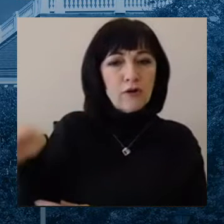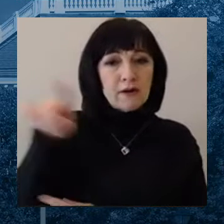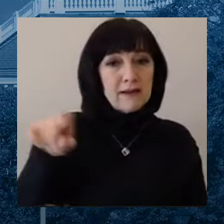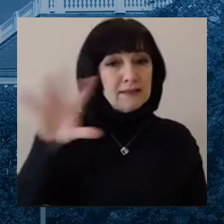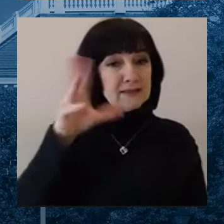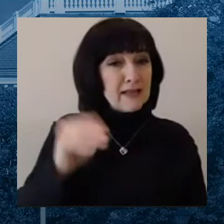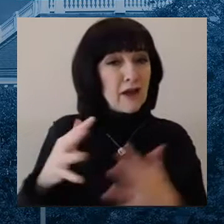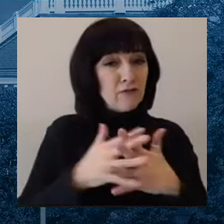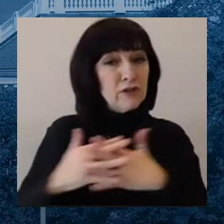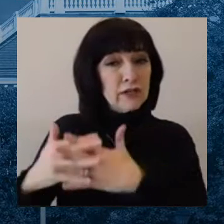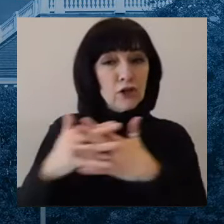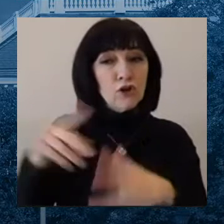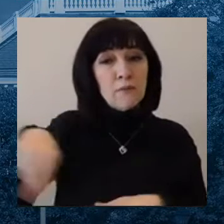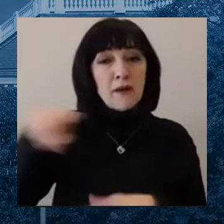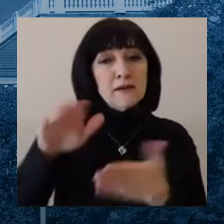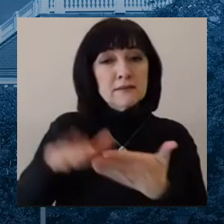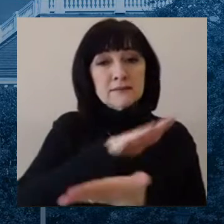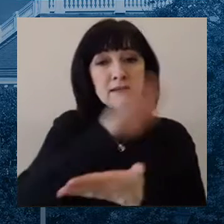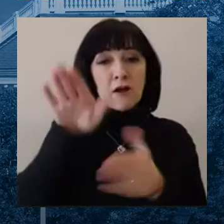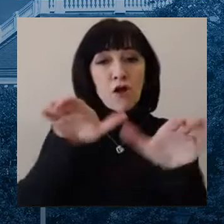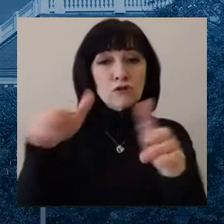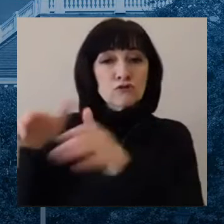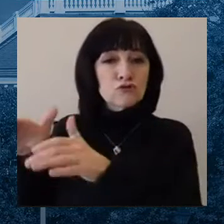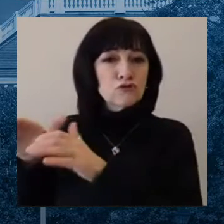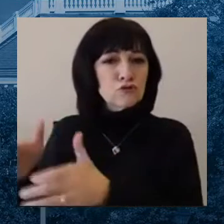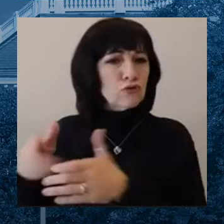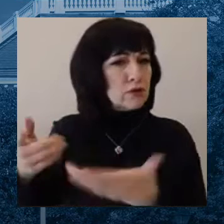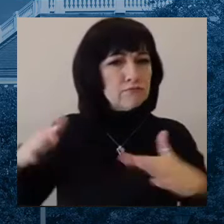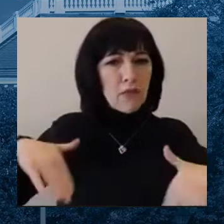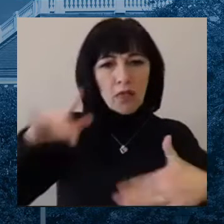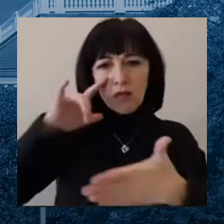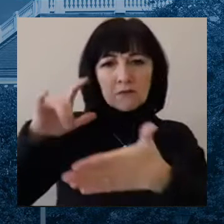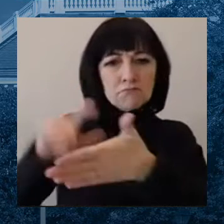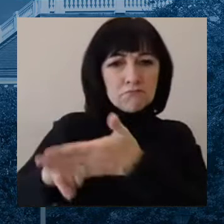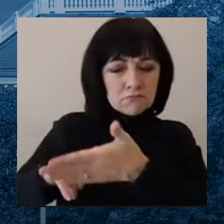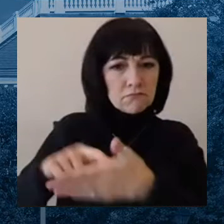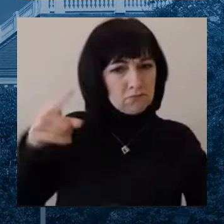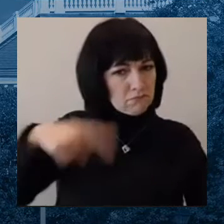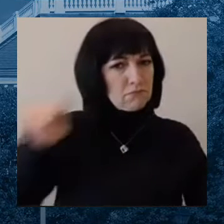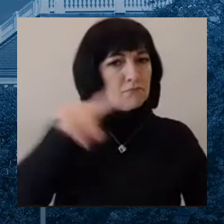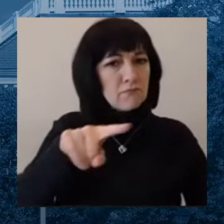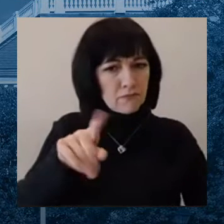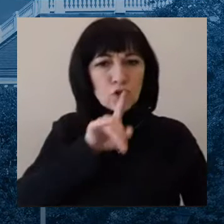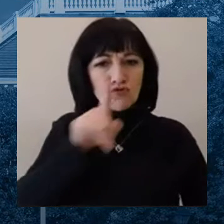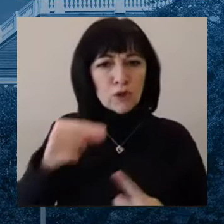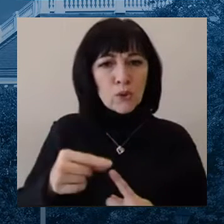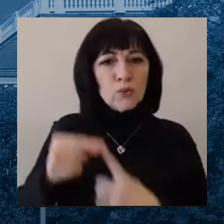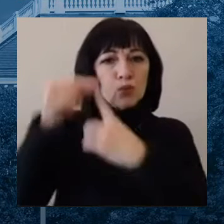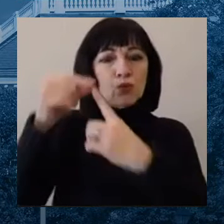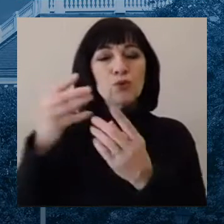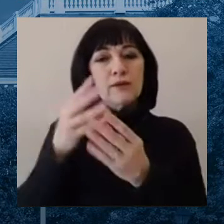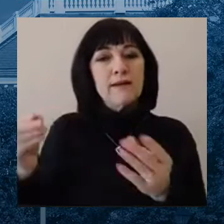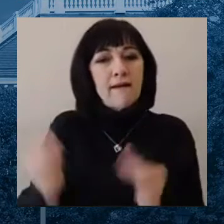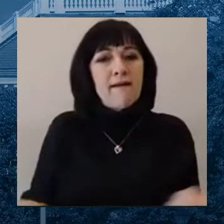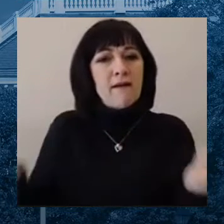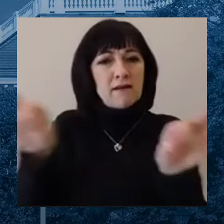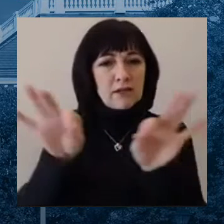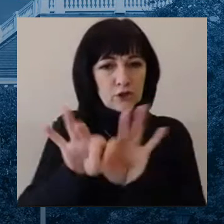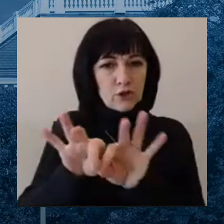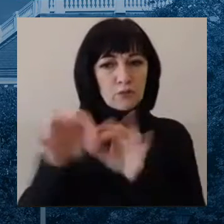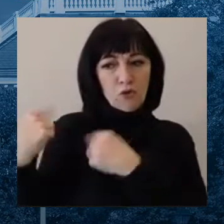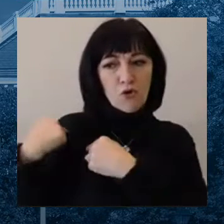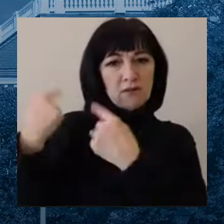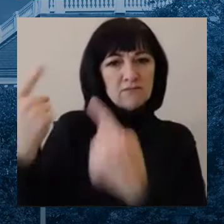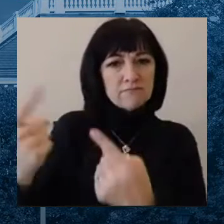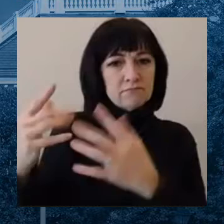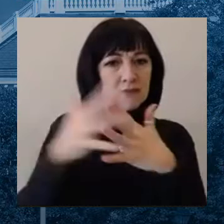African-American sororities and fraternities are a unique and vital part of the past century's African-American